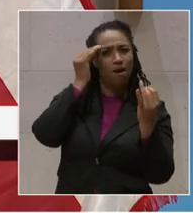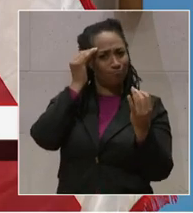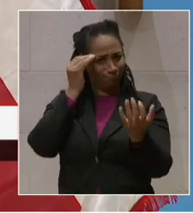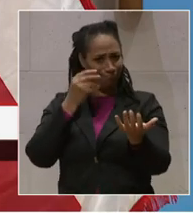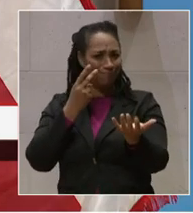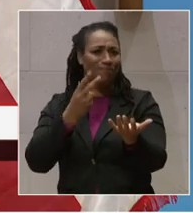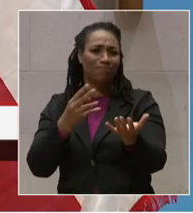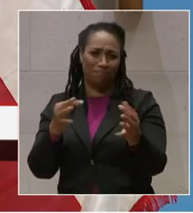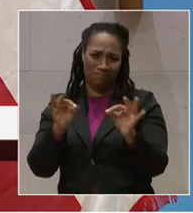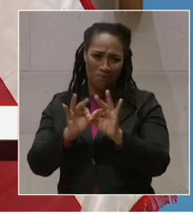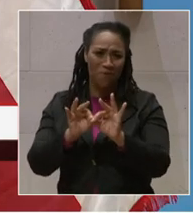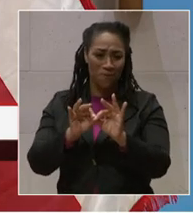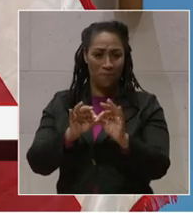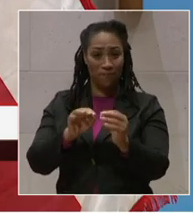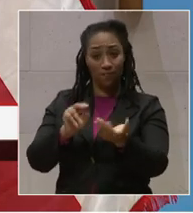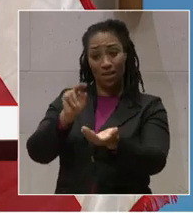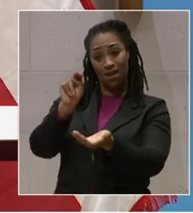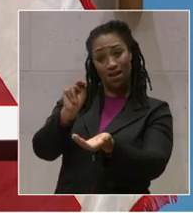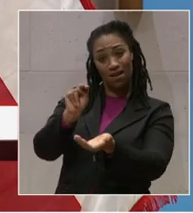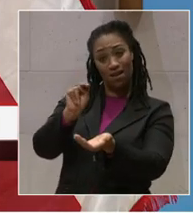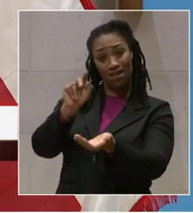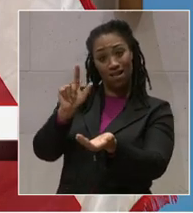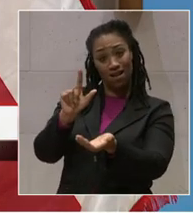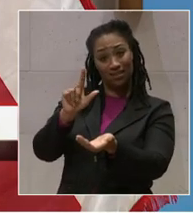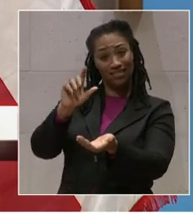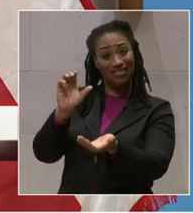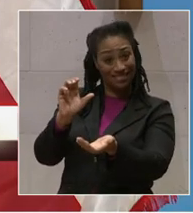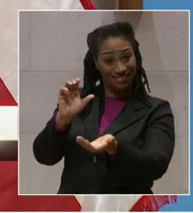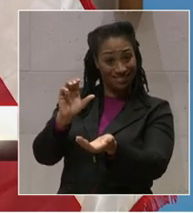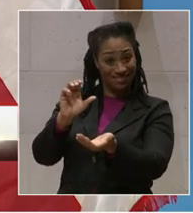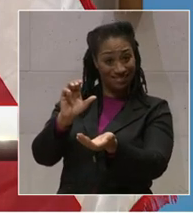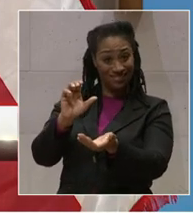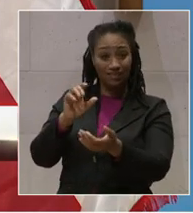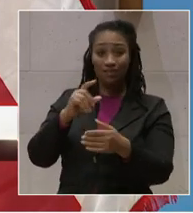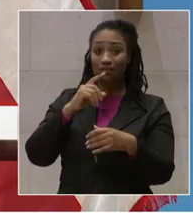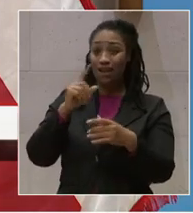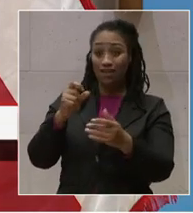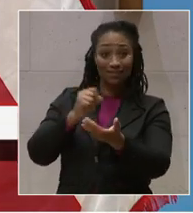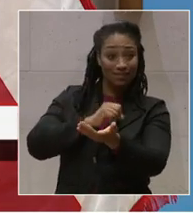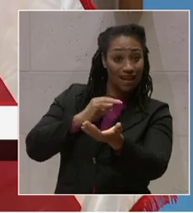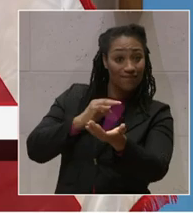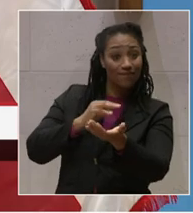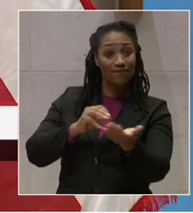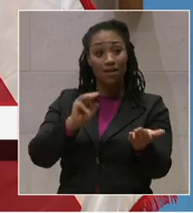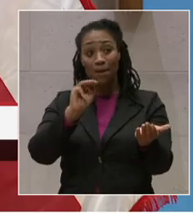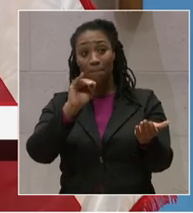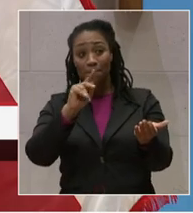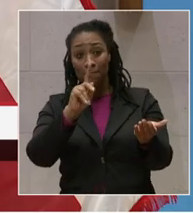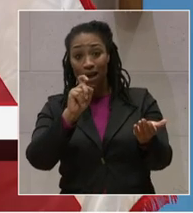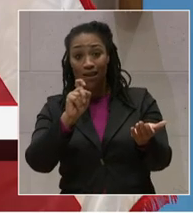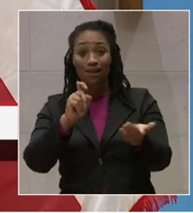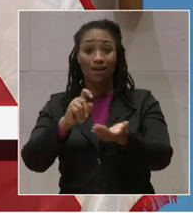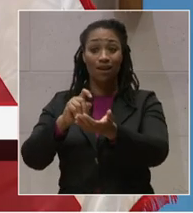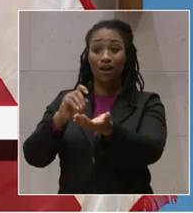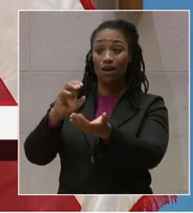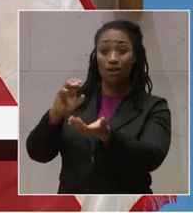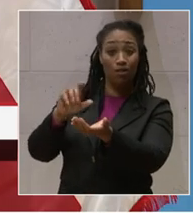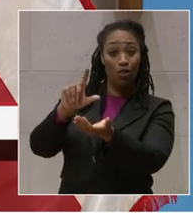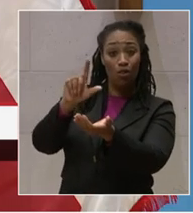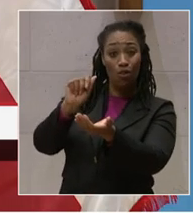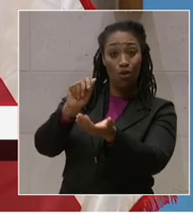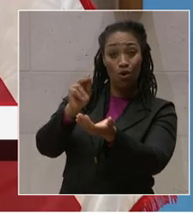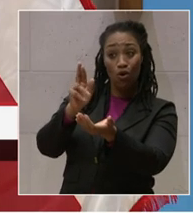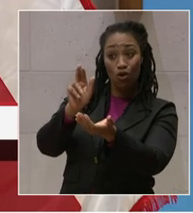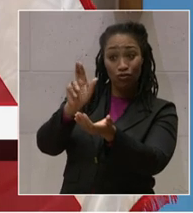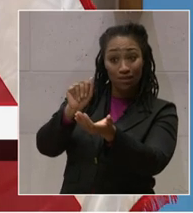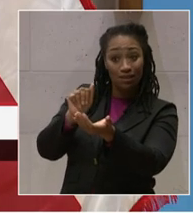Lauren. I also like to recognize my leadership here, our president, Steve Patterson from